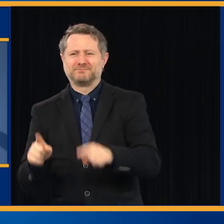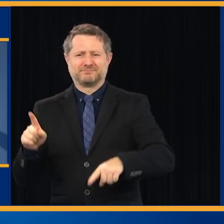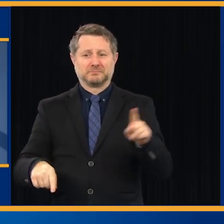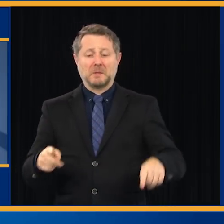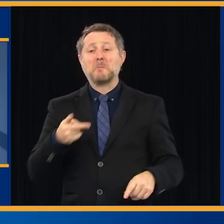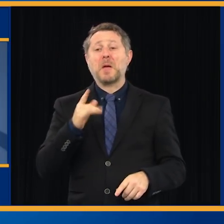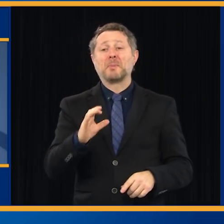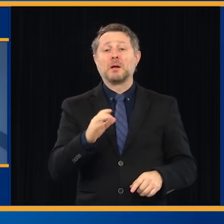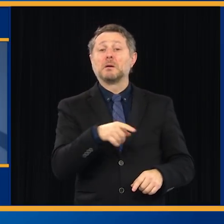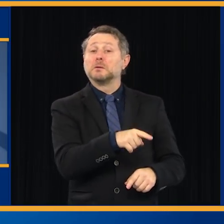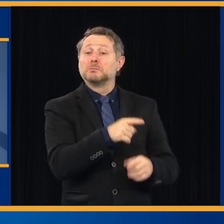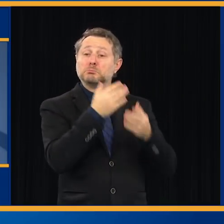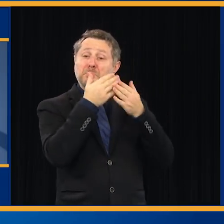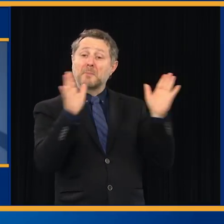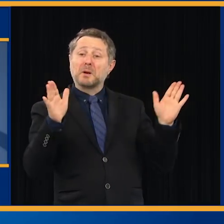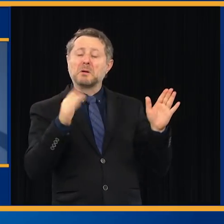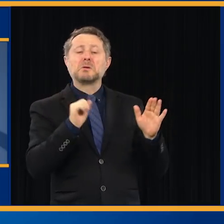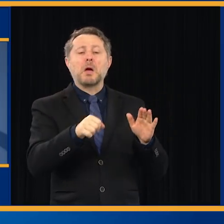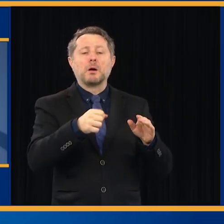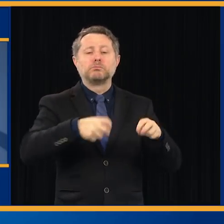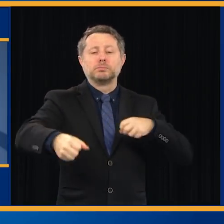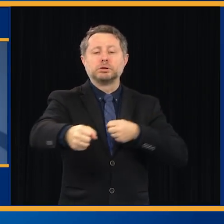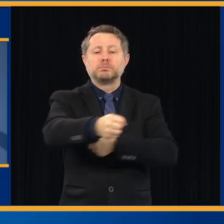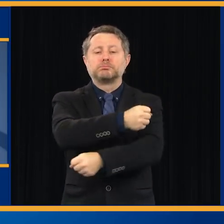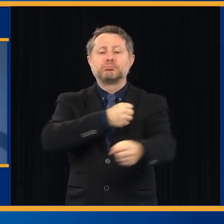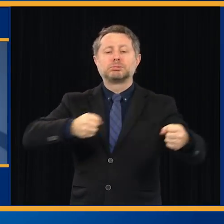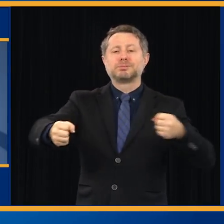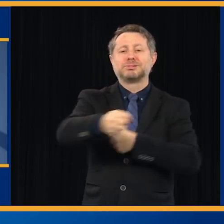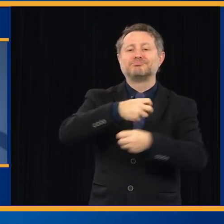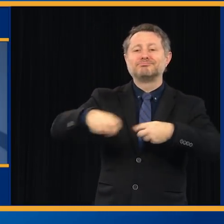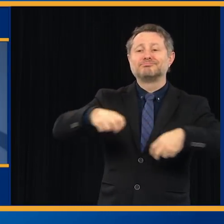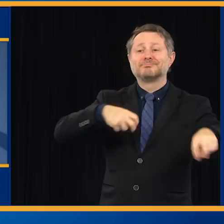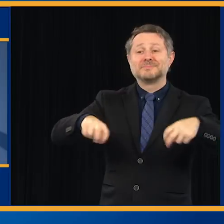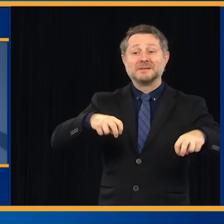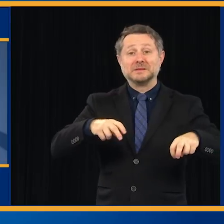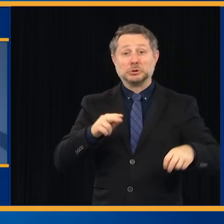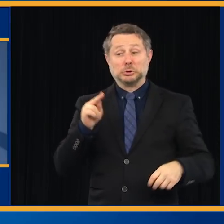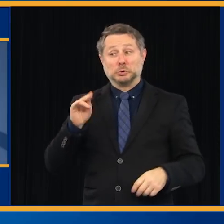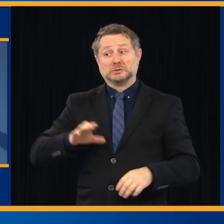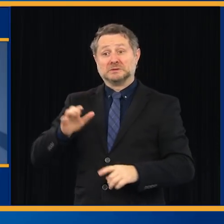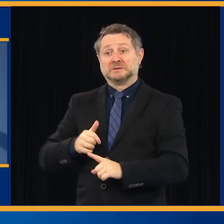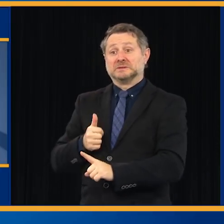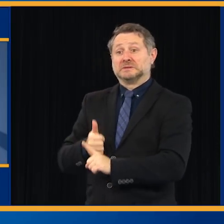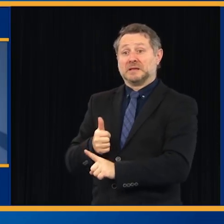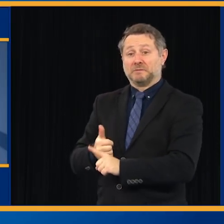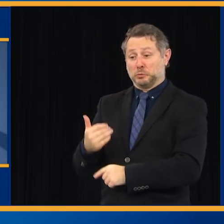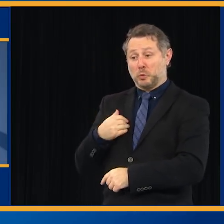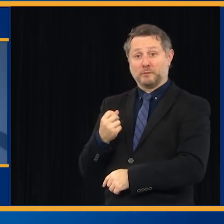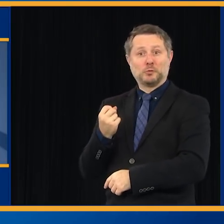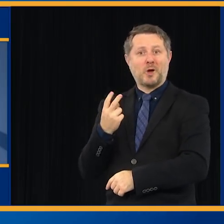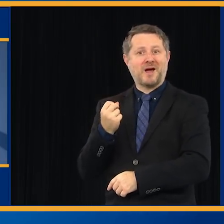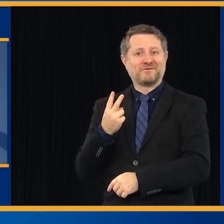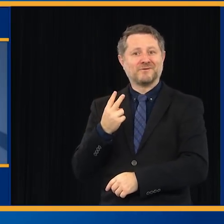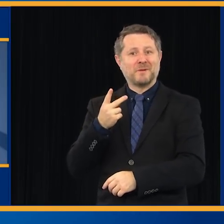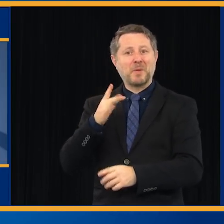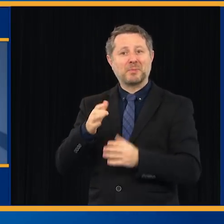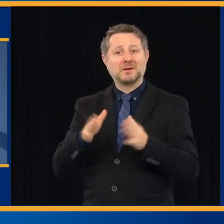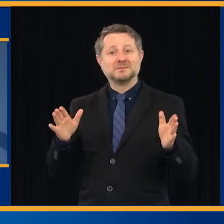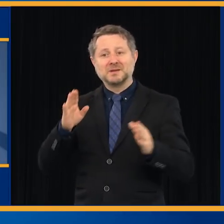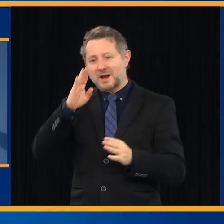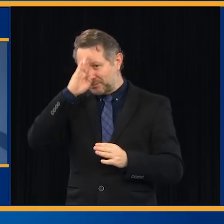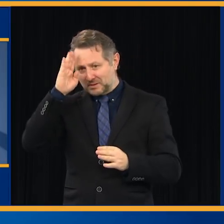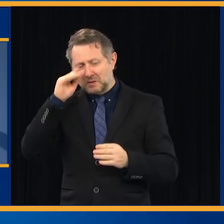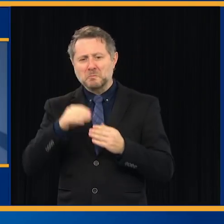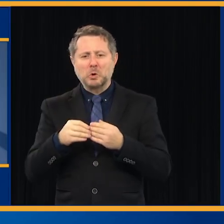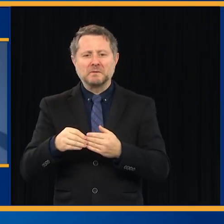patients and doctors and staff, because you have, in New York City, H&H has 12 hospitals. Okay, you can share